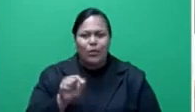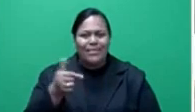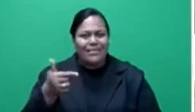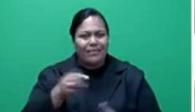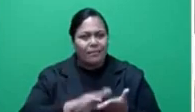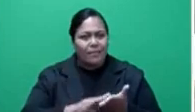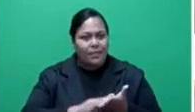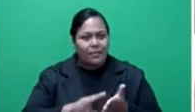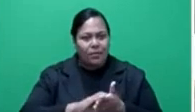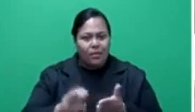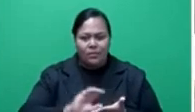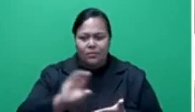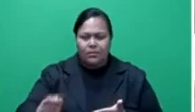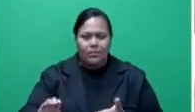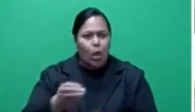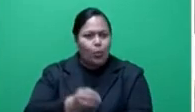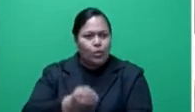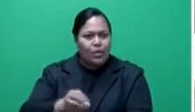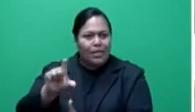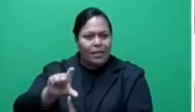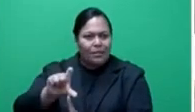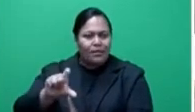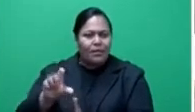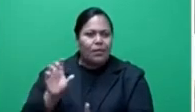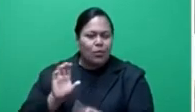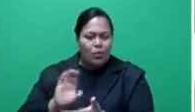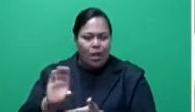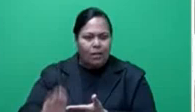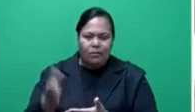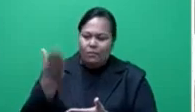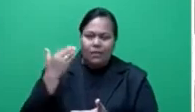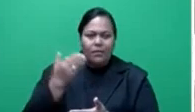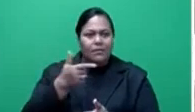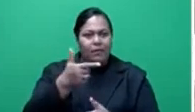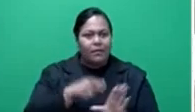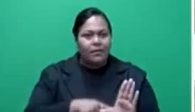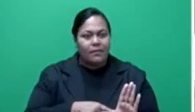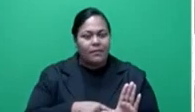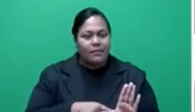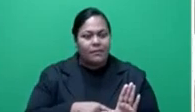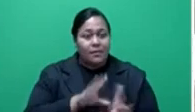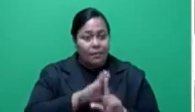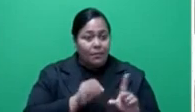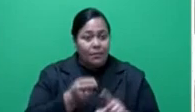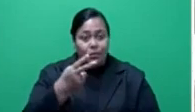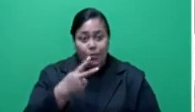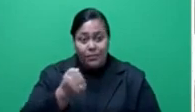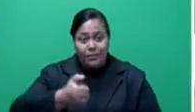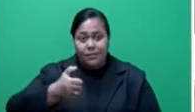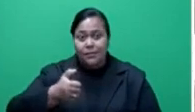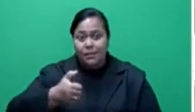as operational and capital grant for the past 7 years. Mr. Speaker, sir, for example, in 2016,